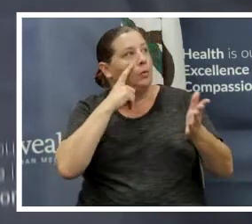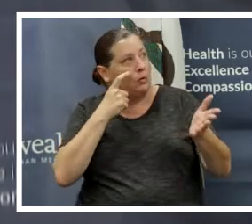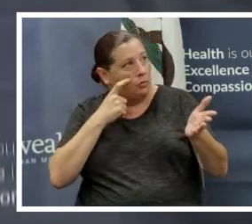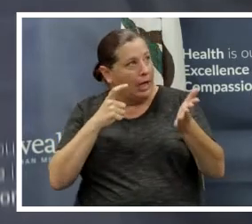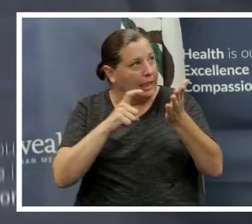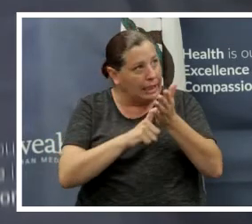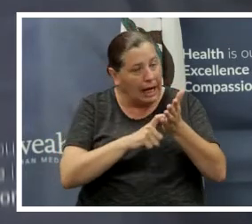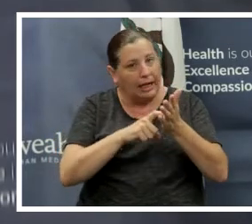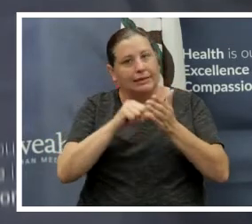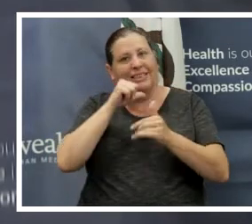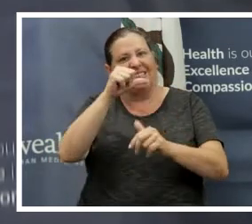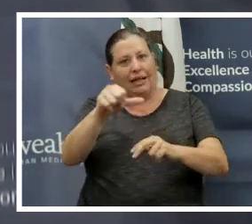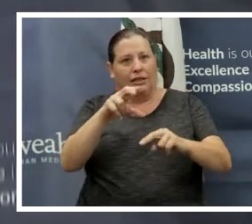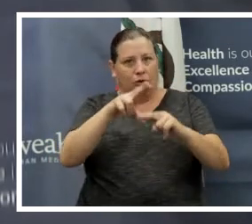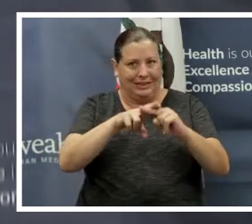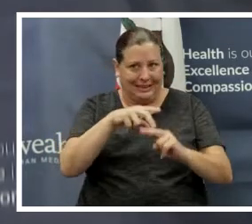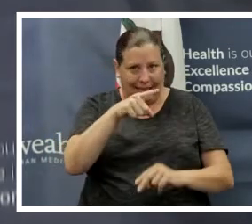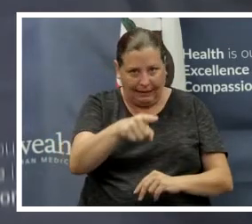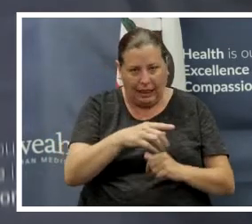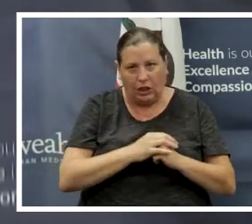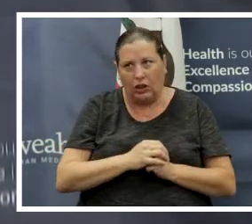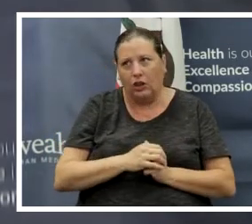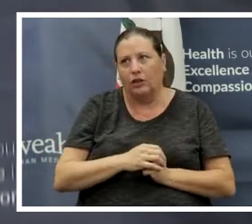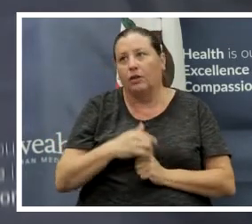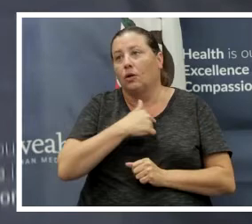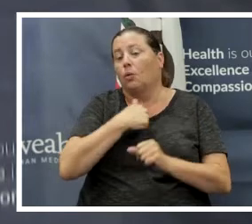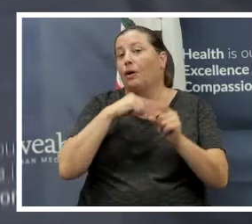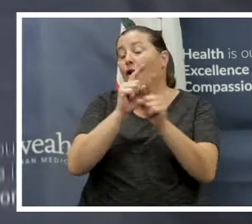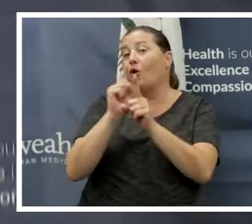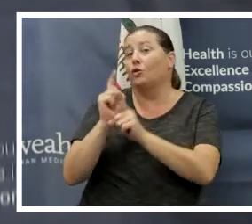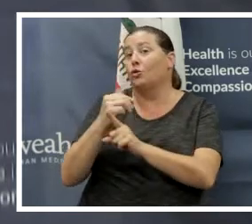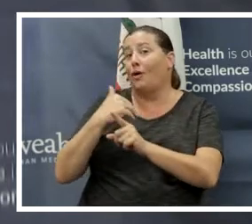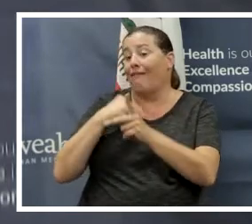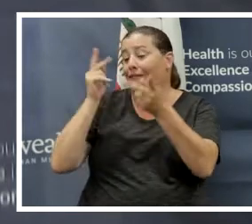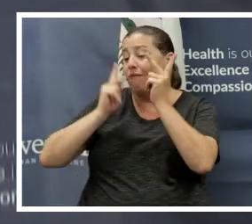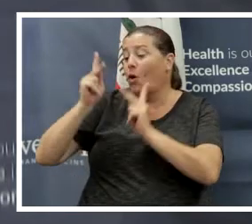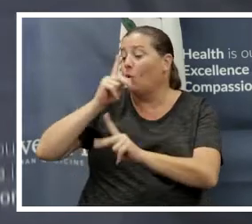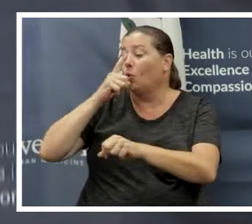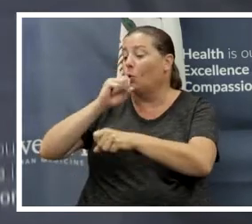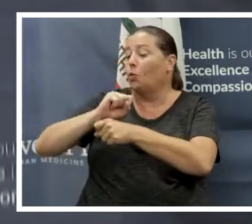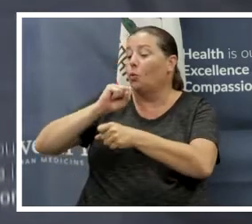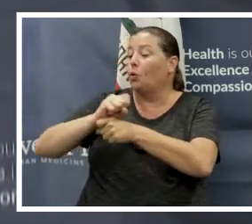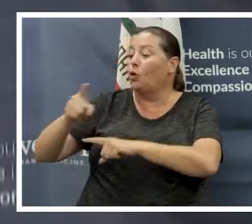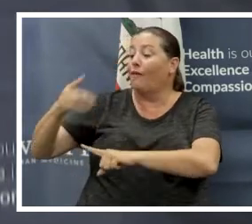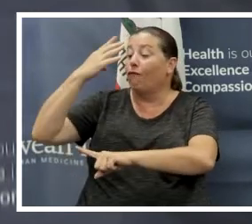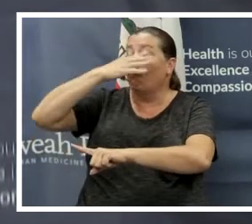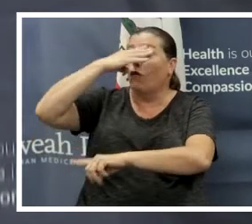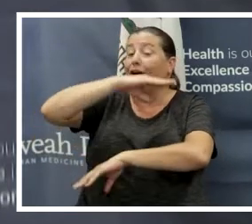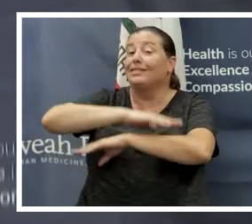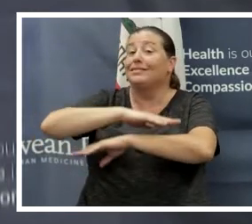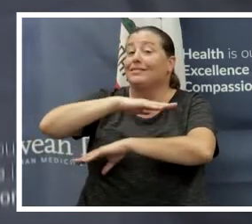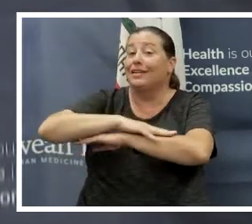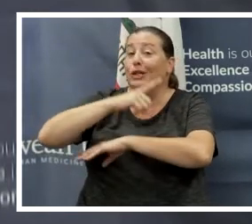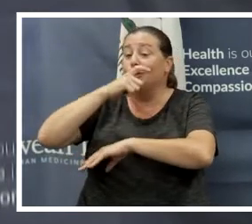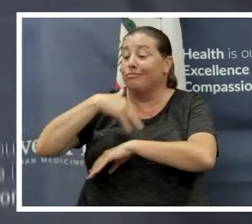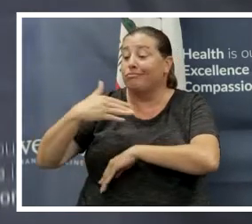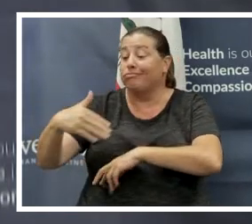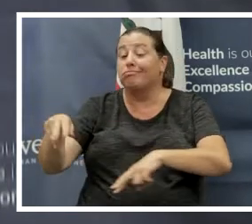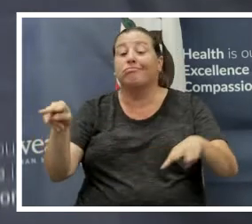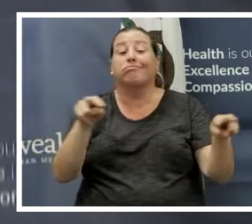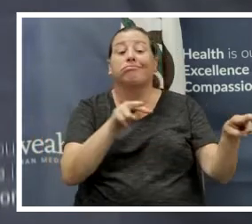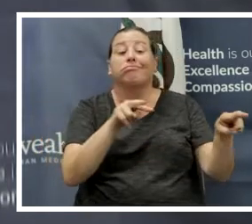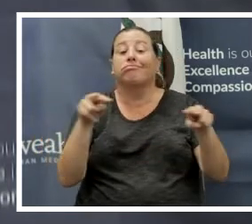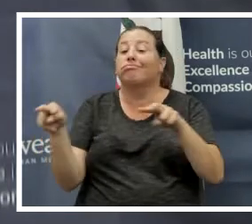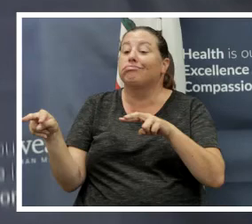we also have our folks that work at the front desk. They're frequently just observing what's going on in the